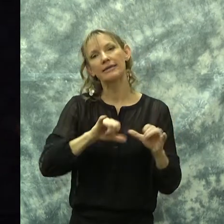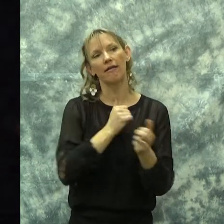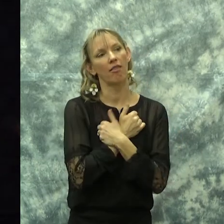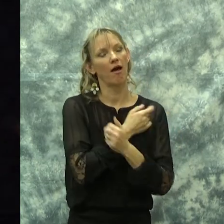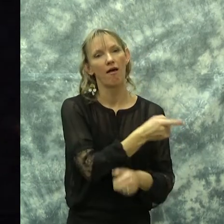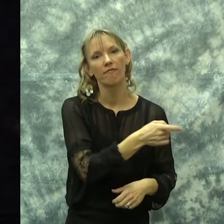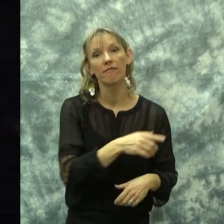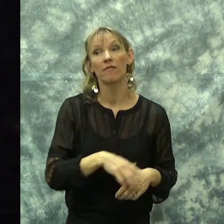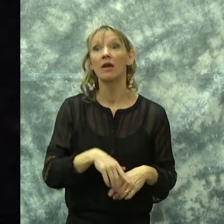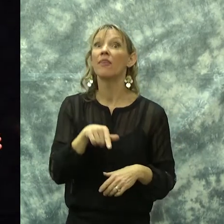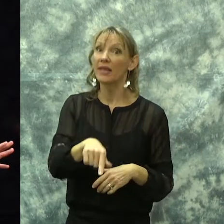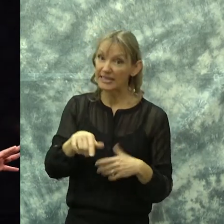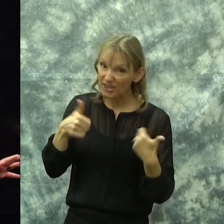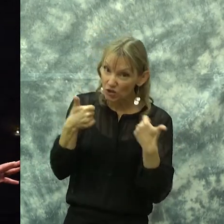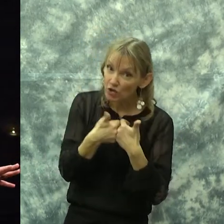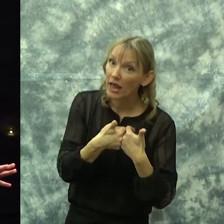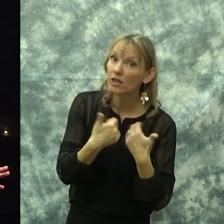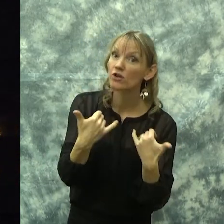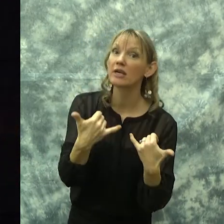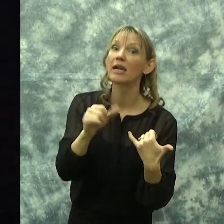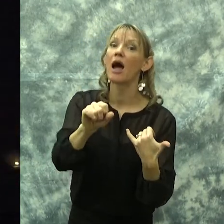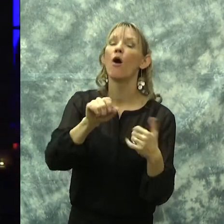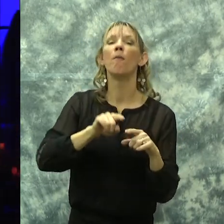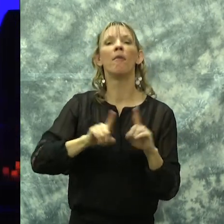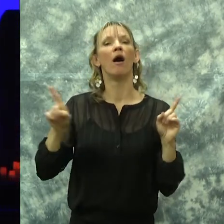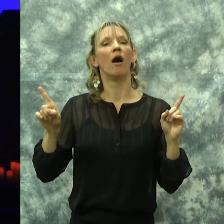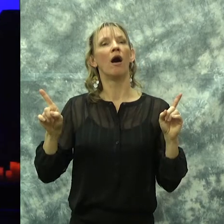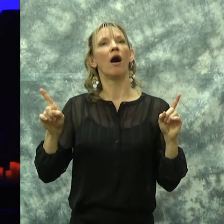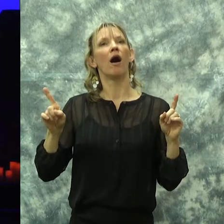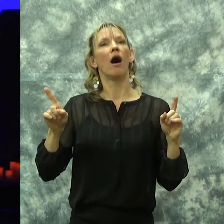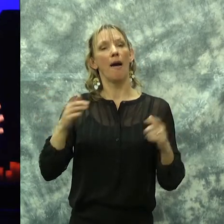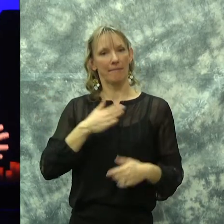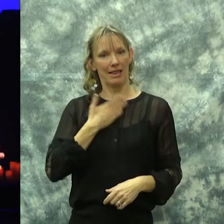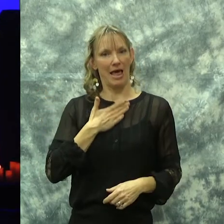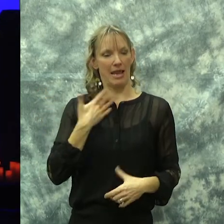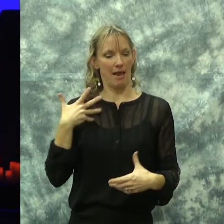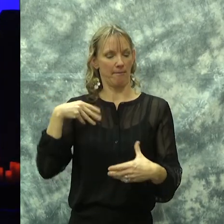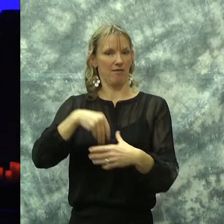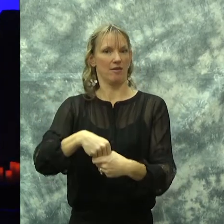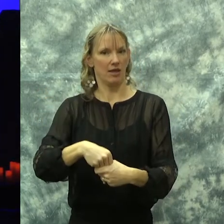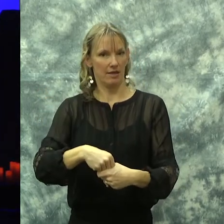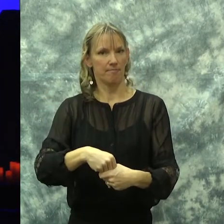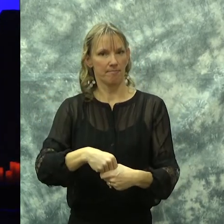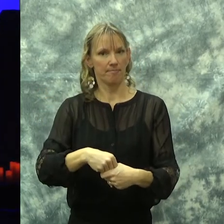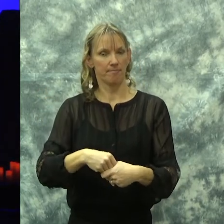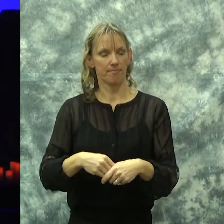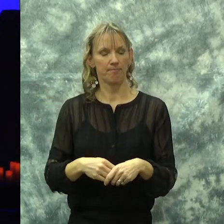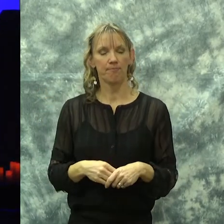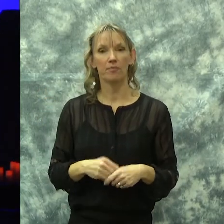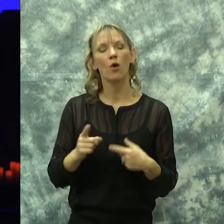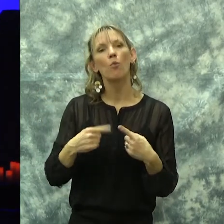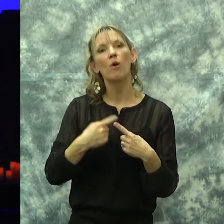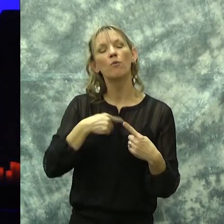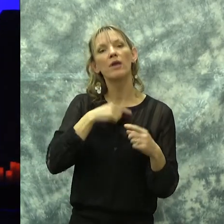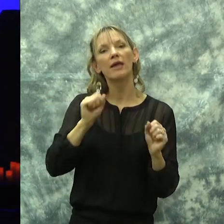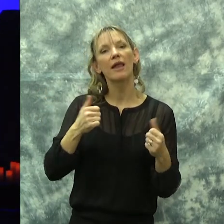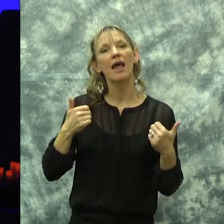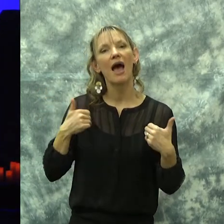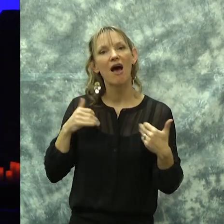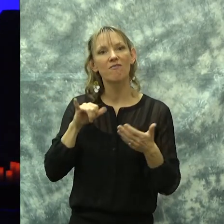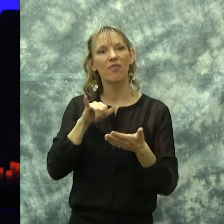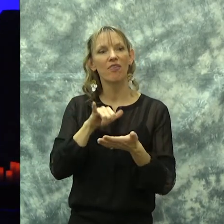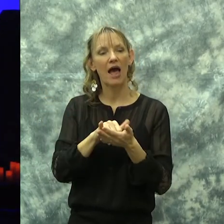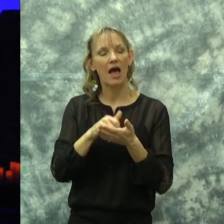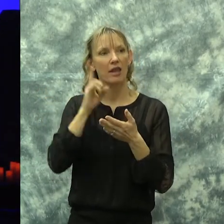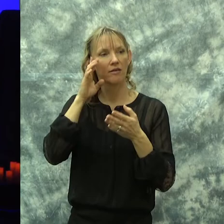You know, this is really challenging right now, but I'm glad I'm in the mix. Right? When we can have that